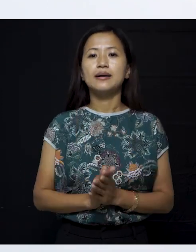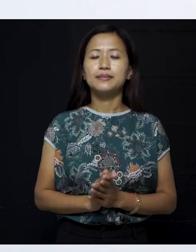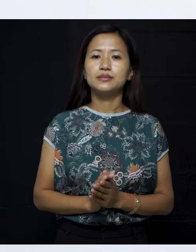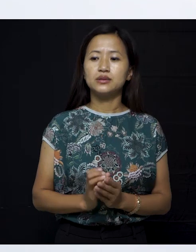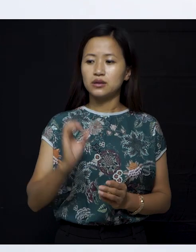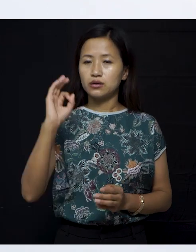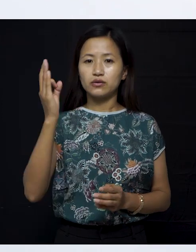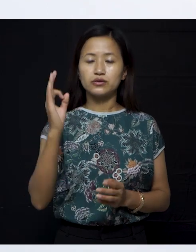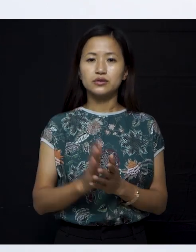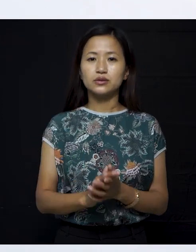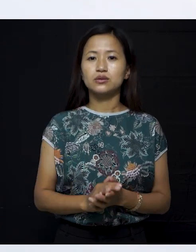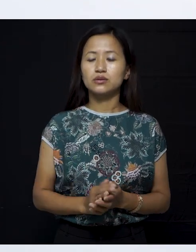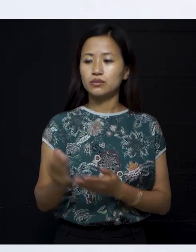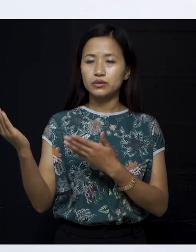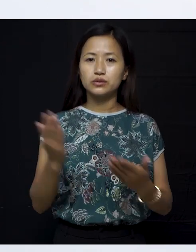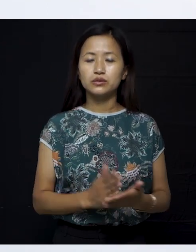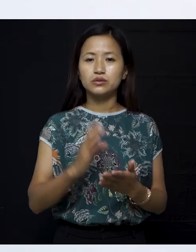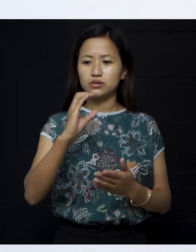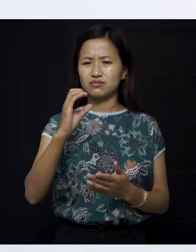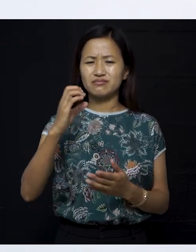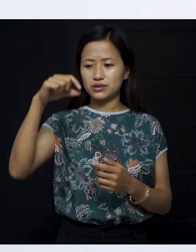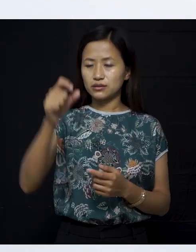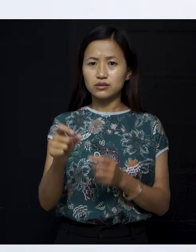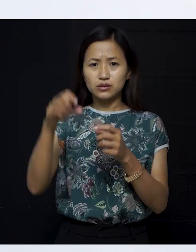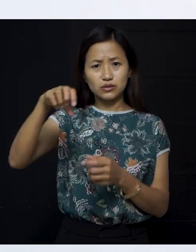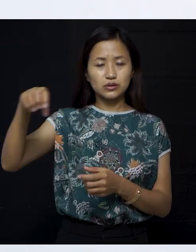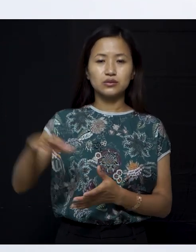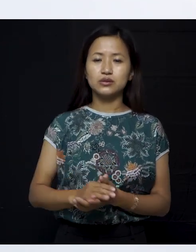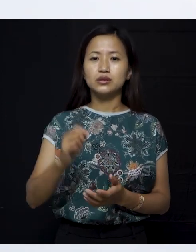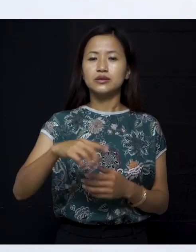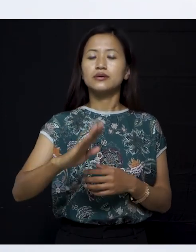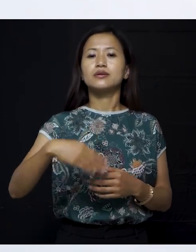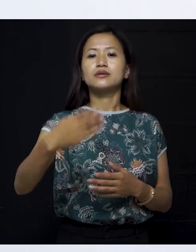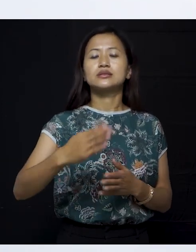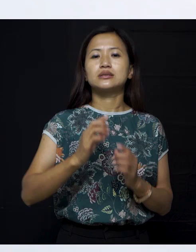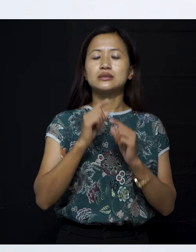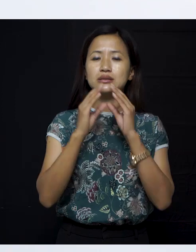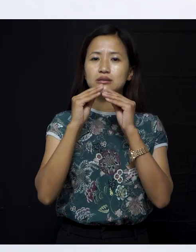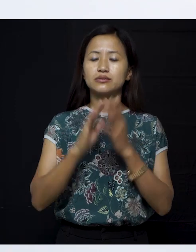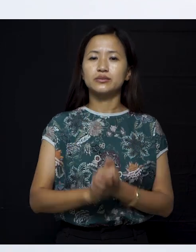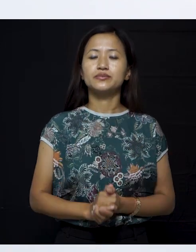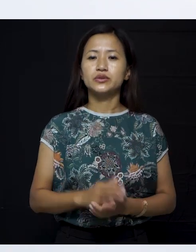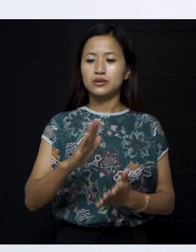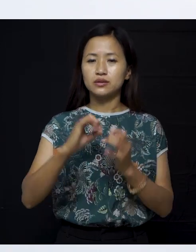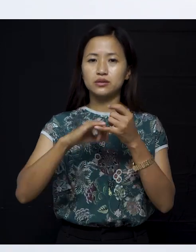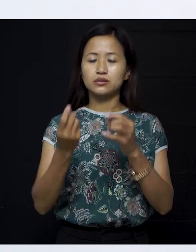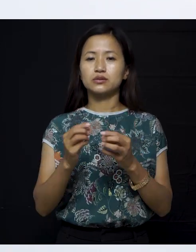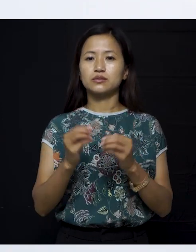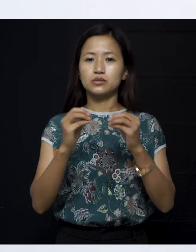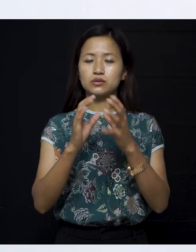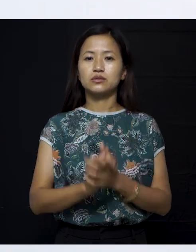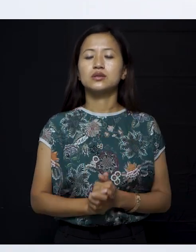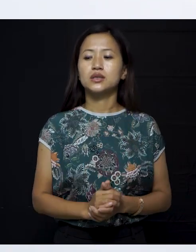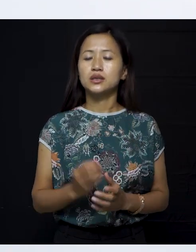up offices. They have brought up constitution, which I'm going to explain to you in the later subtopic. And with